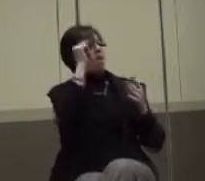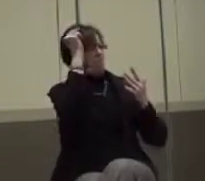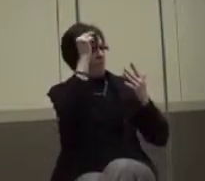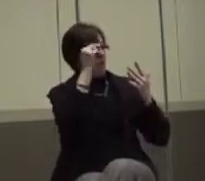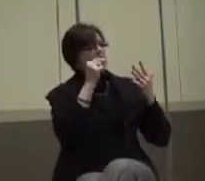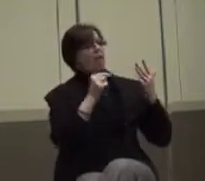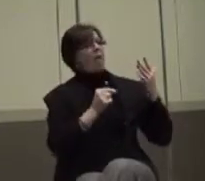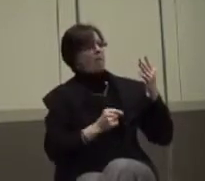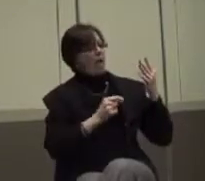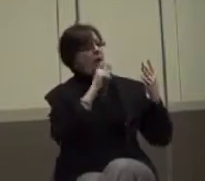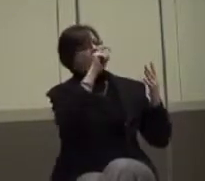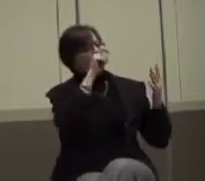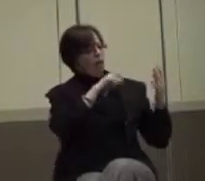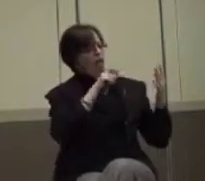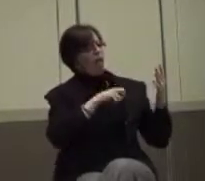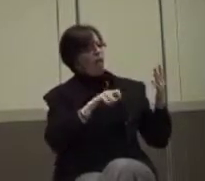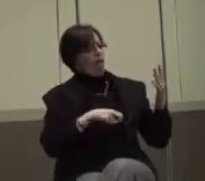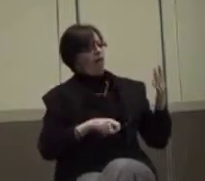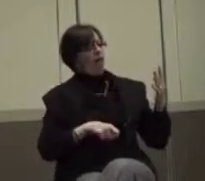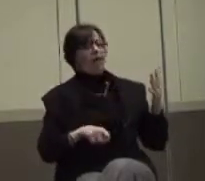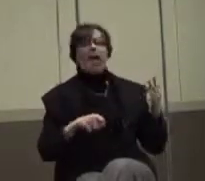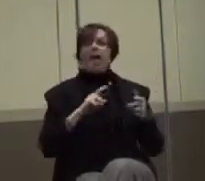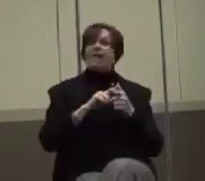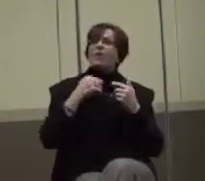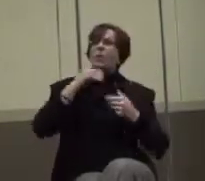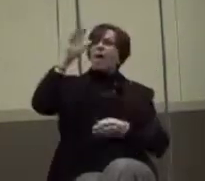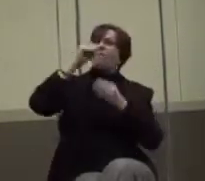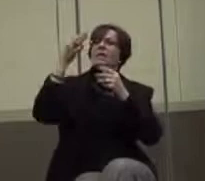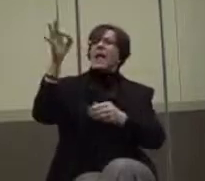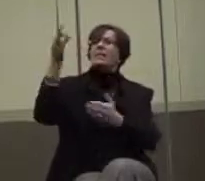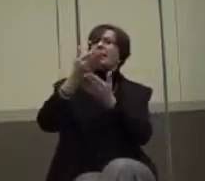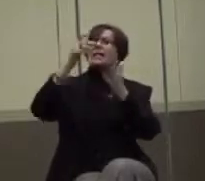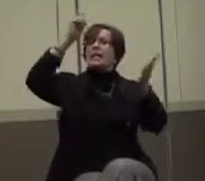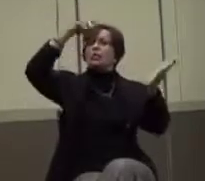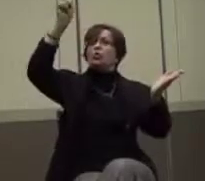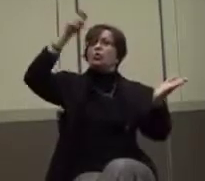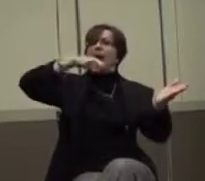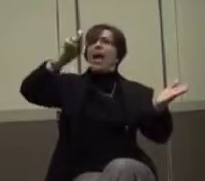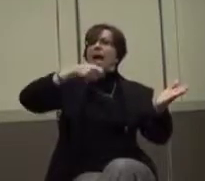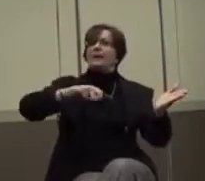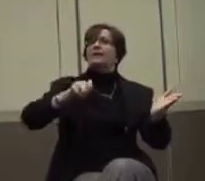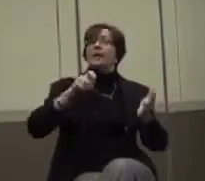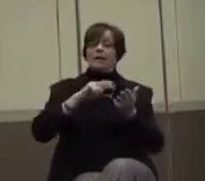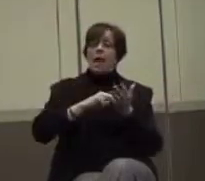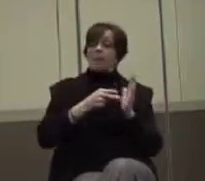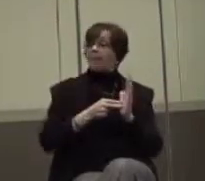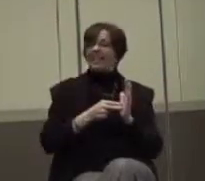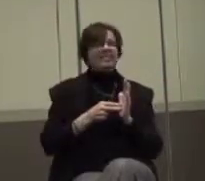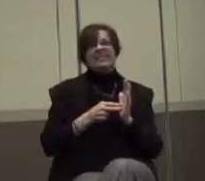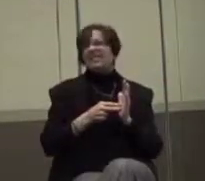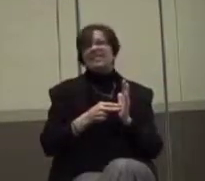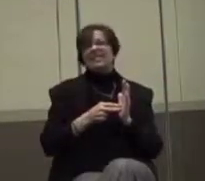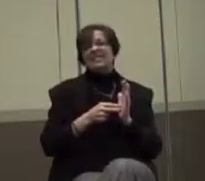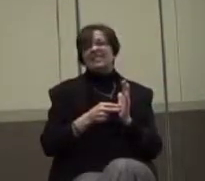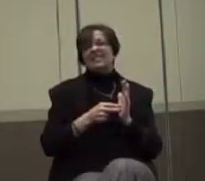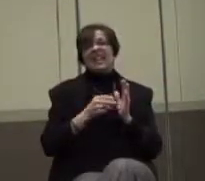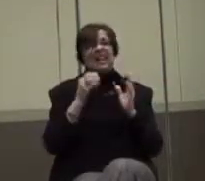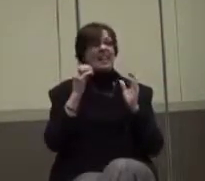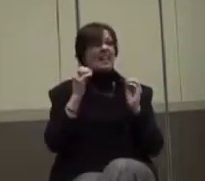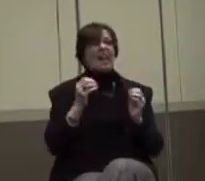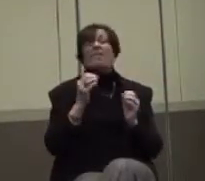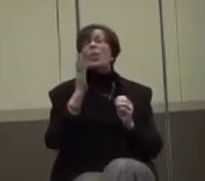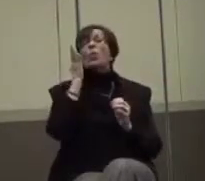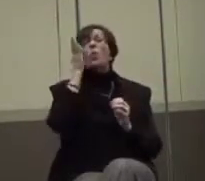and yeah, and that, and pretty soon you've got 19 things checked, right? Which basically means not much of anything's going to really be implemented,